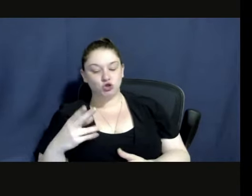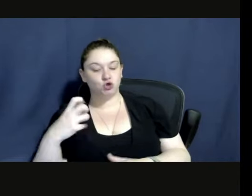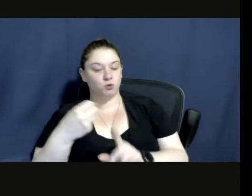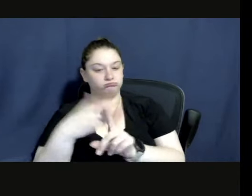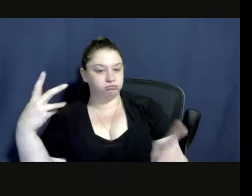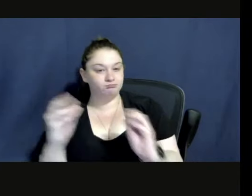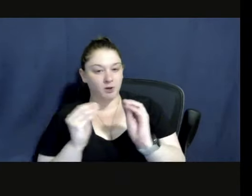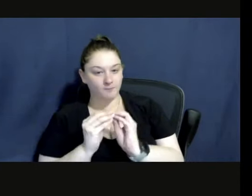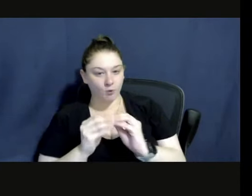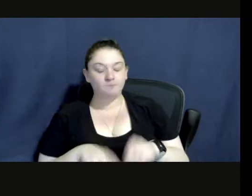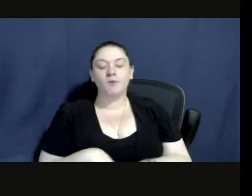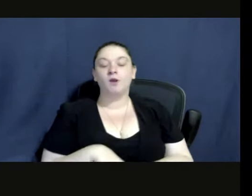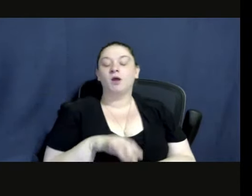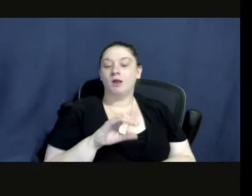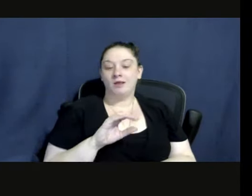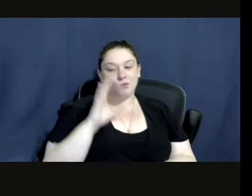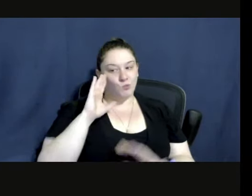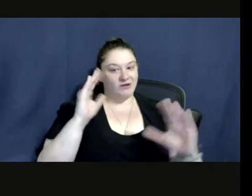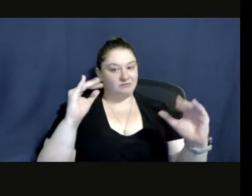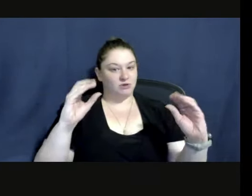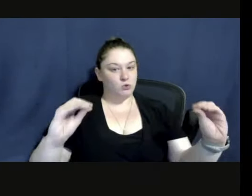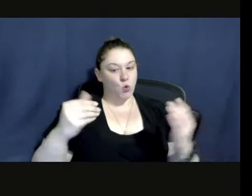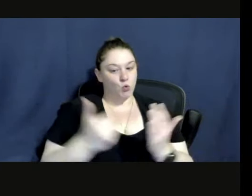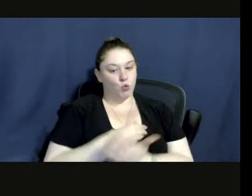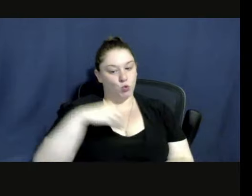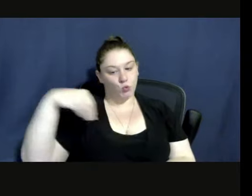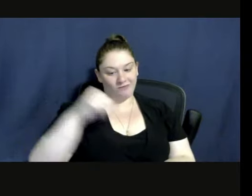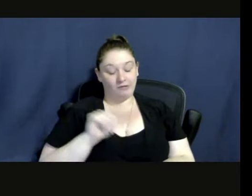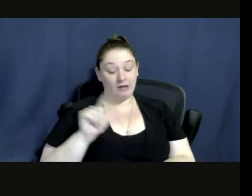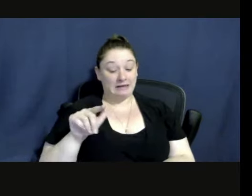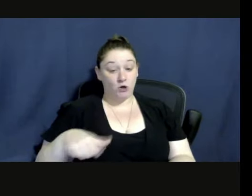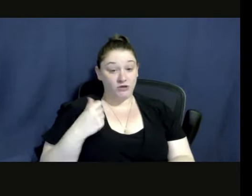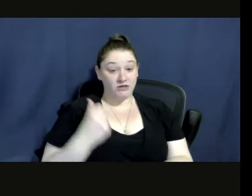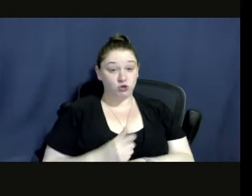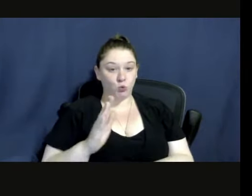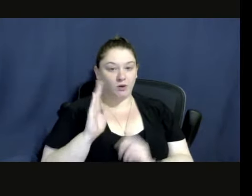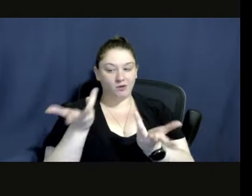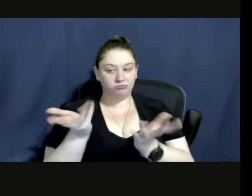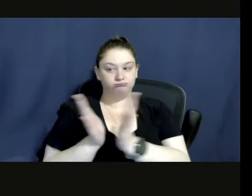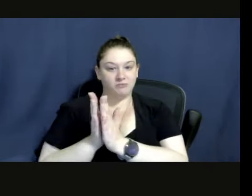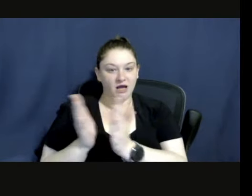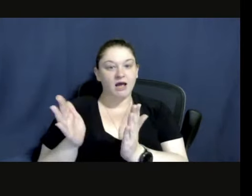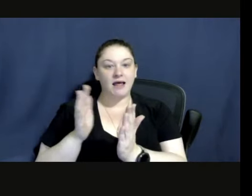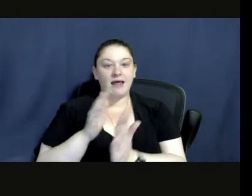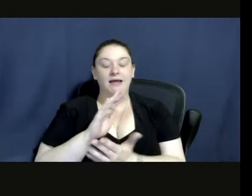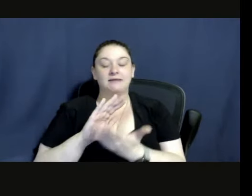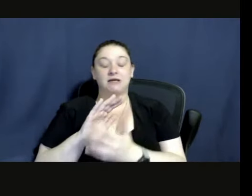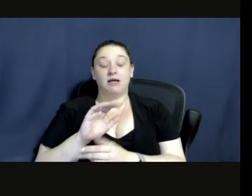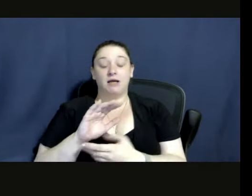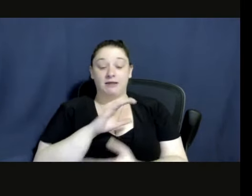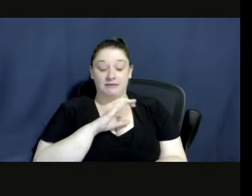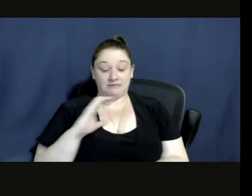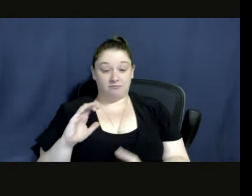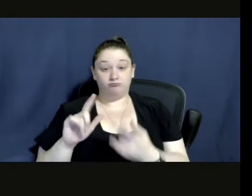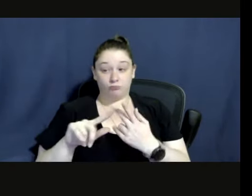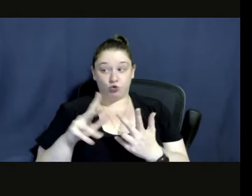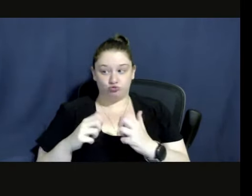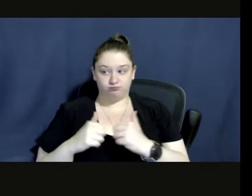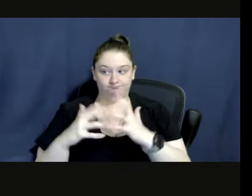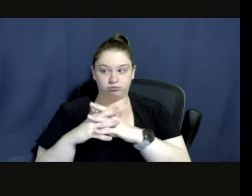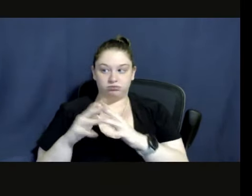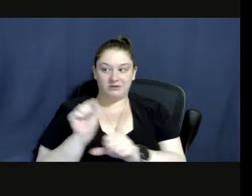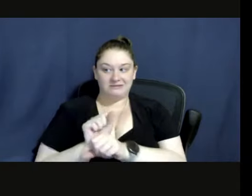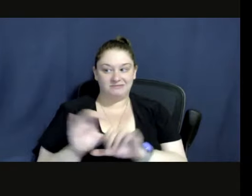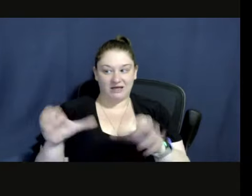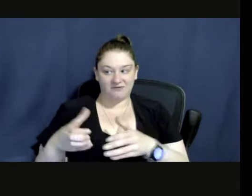anticipate no new revenue. Later this evening, we will ask City Council to initiate a revenue task force early in November to begin consideration